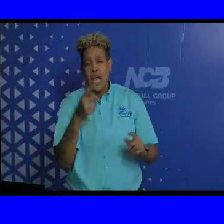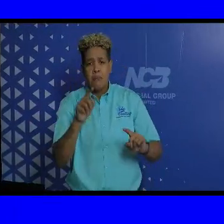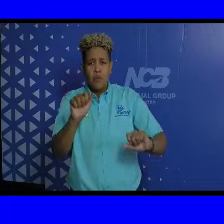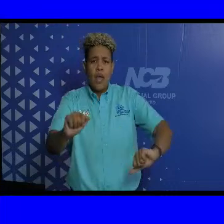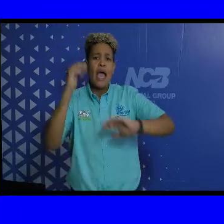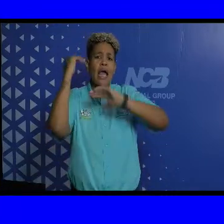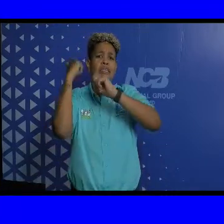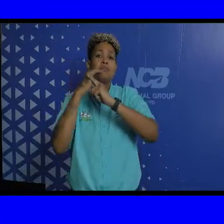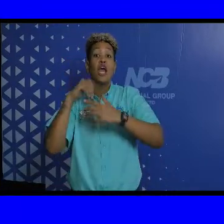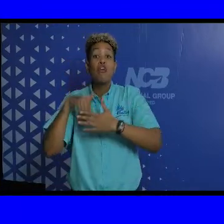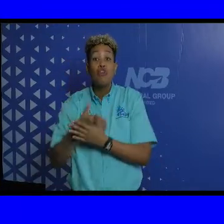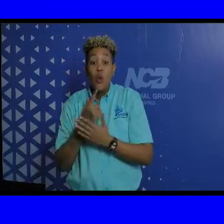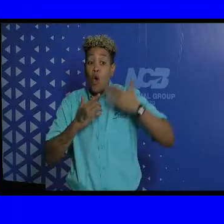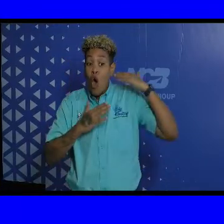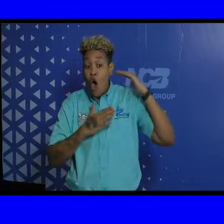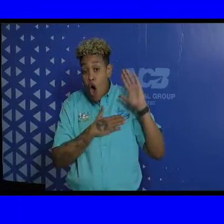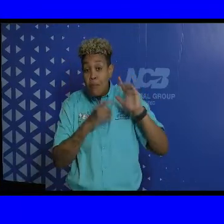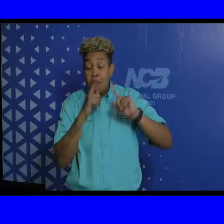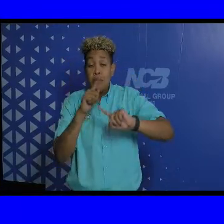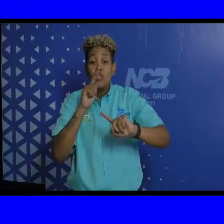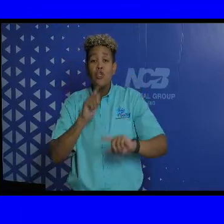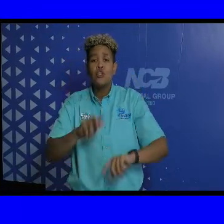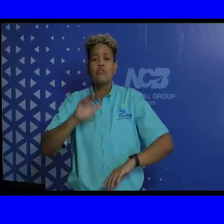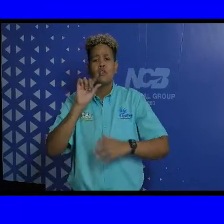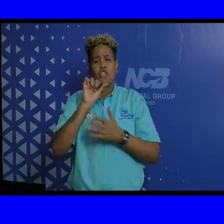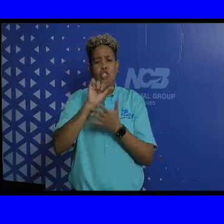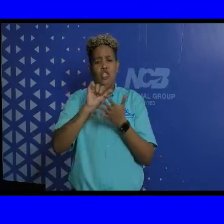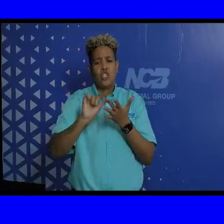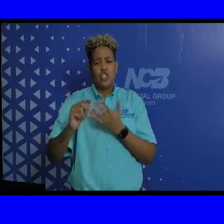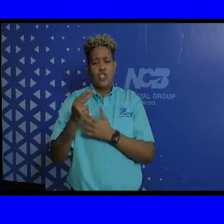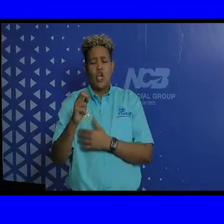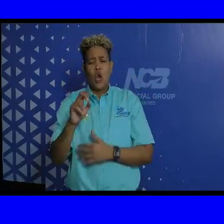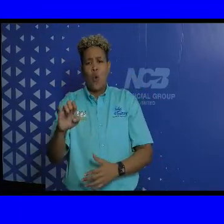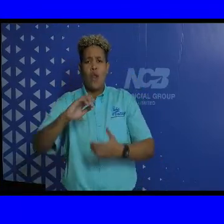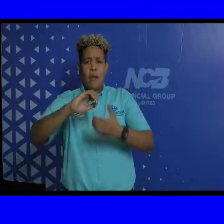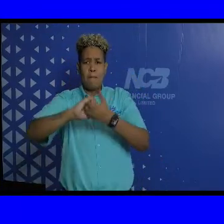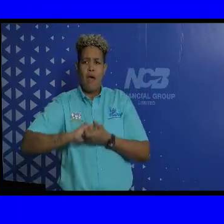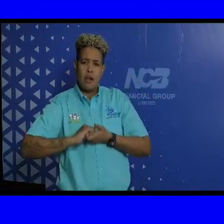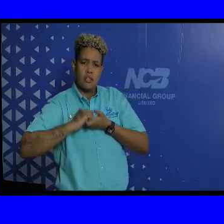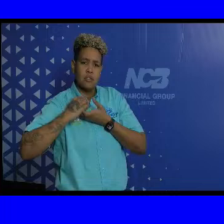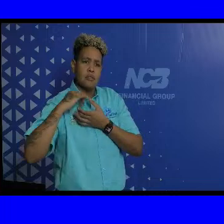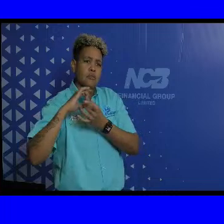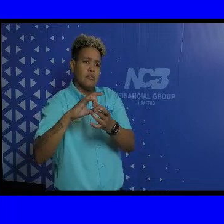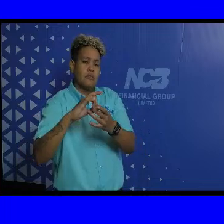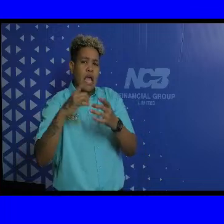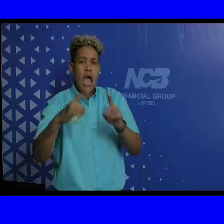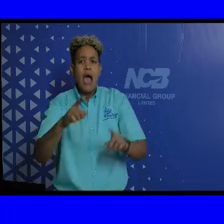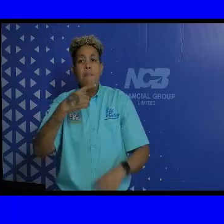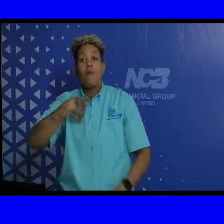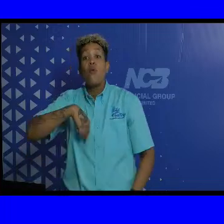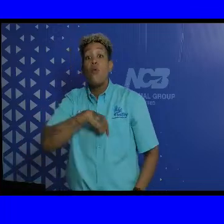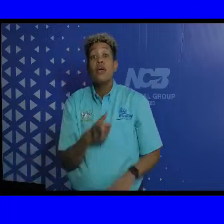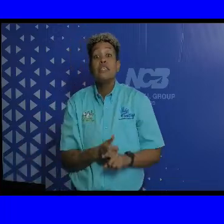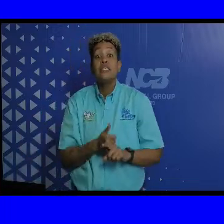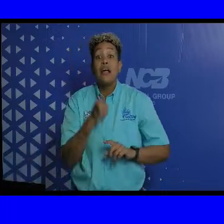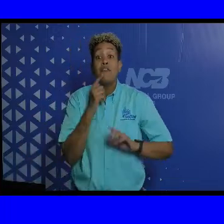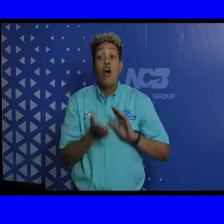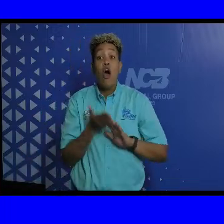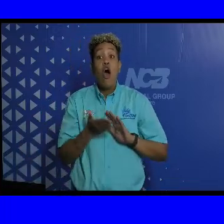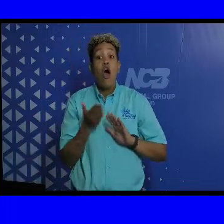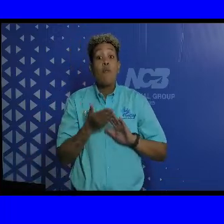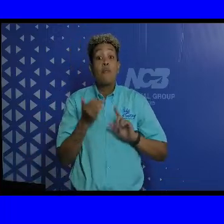can expect a renewed commitment to treat shareholders as partners. We are the